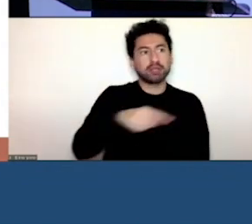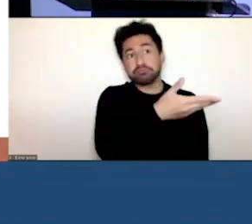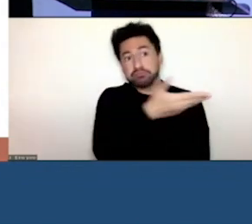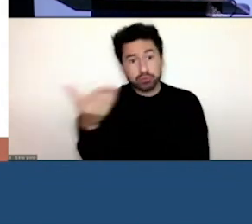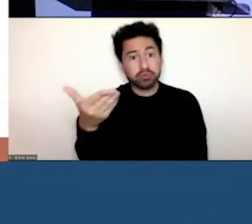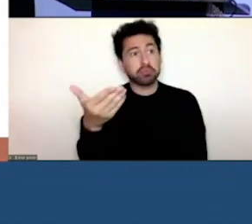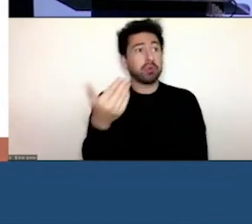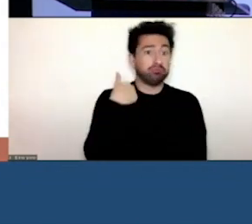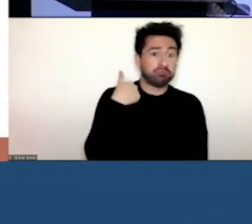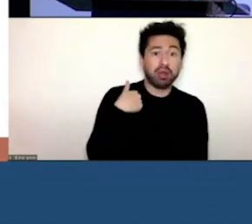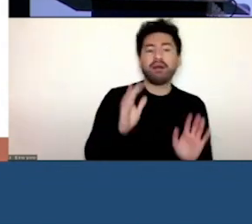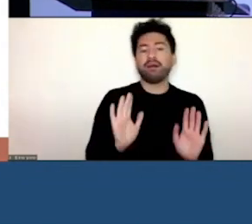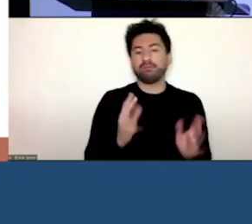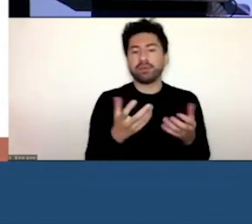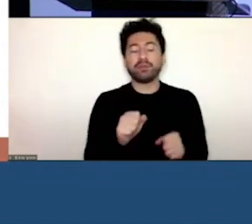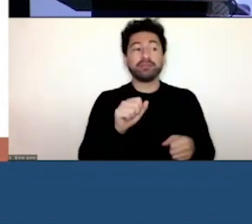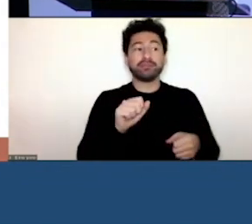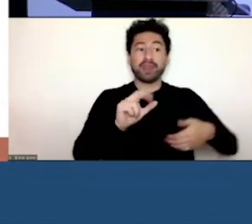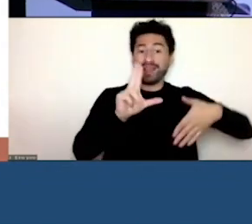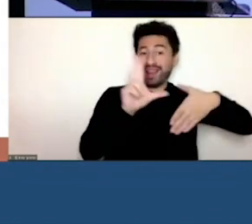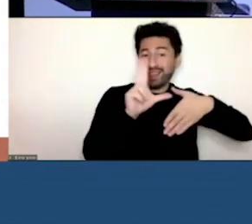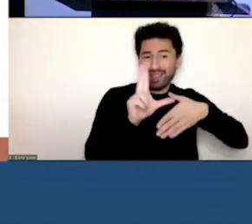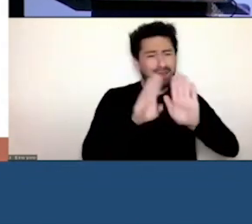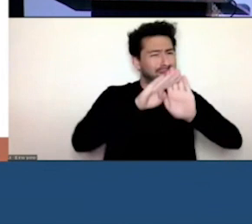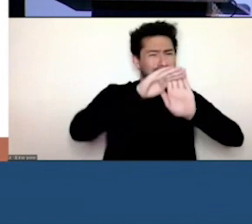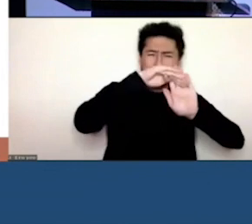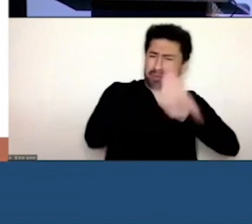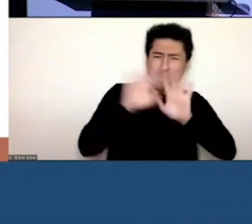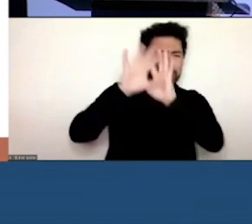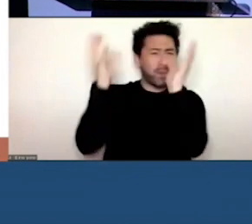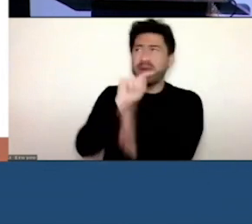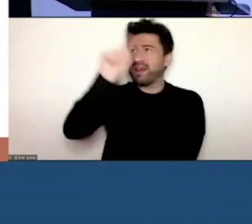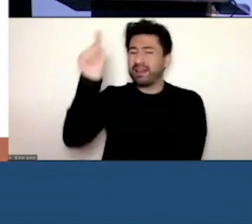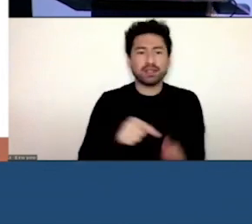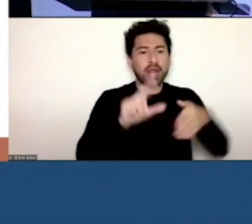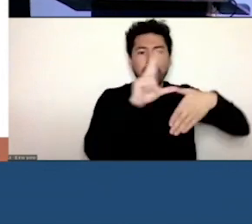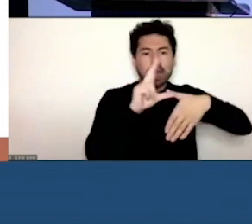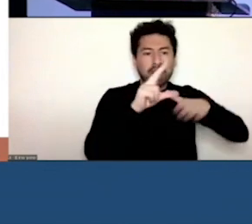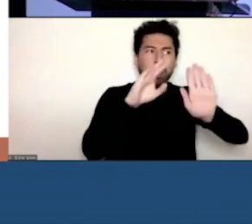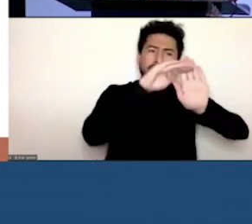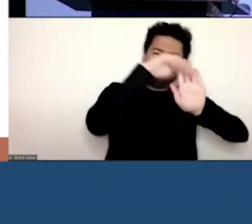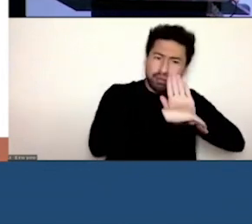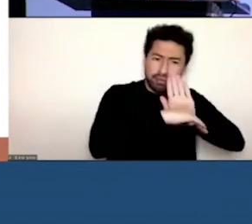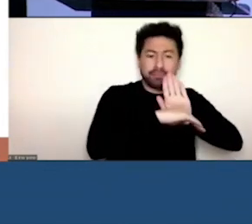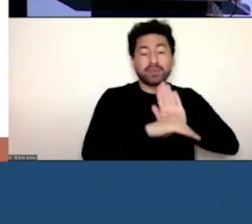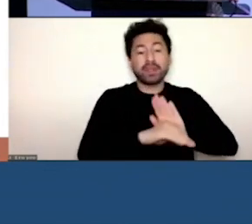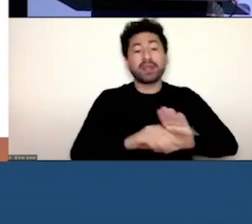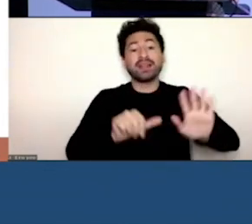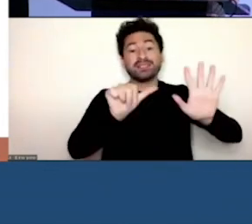asked us, and all of you have asked us. Latin America felt the hardest. We see the comparison. We